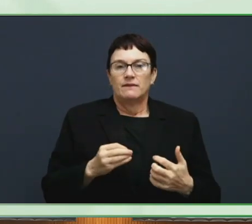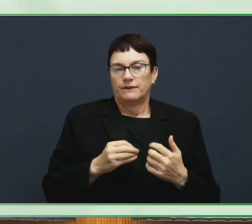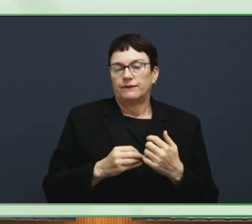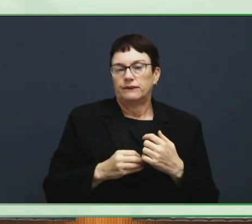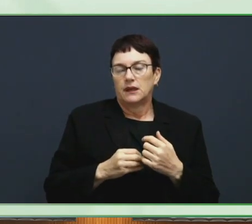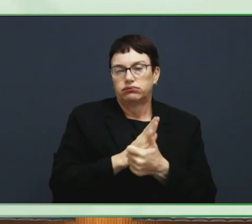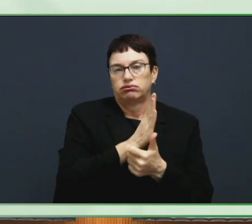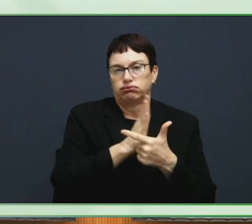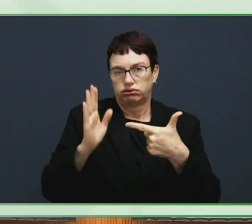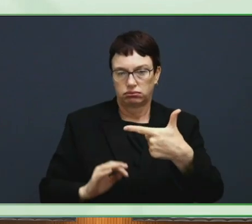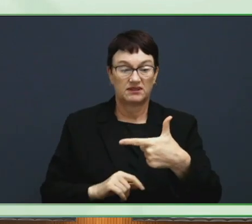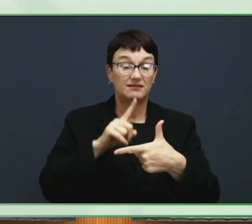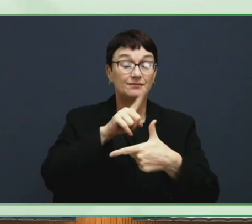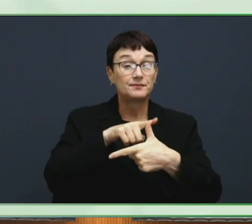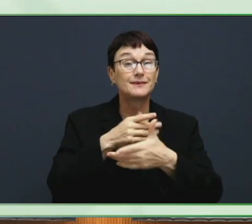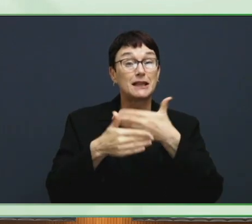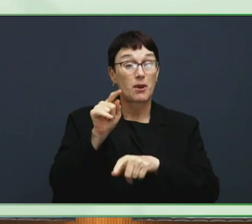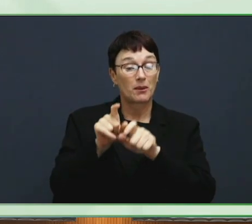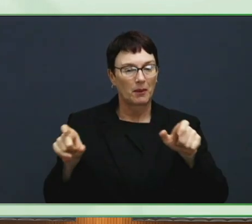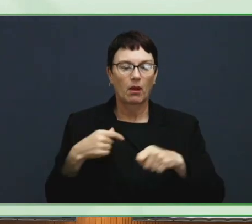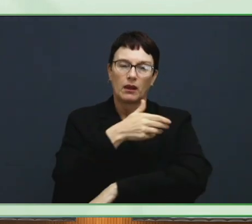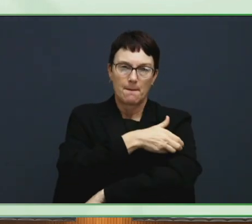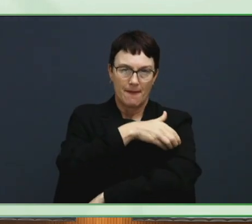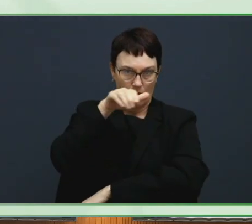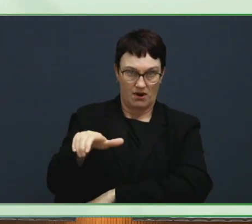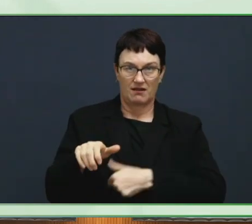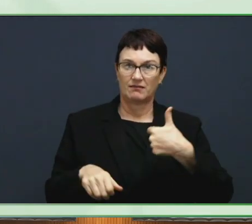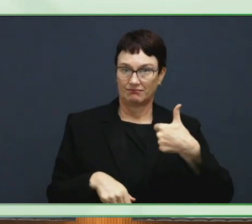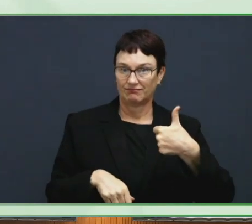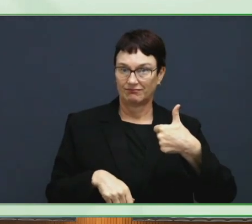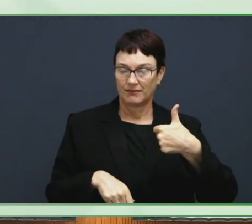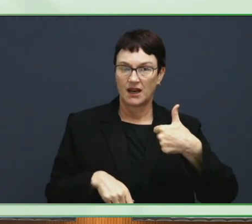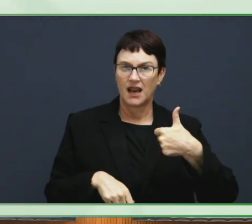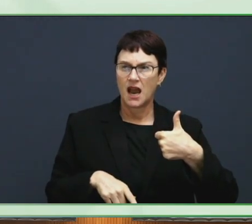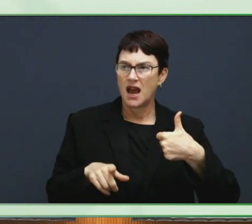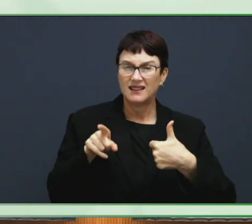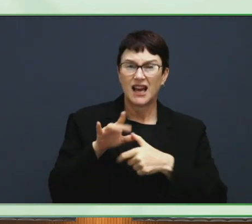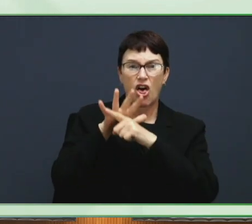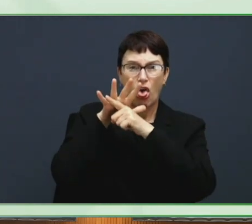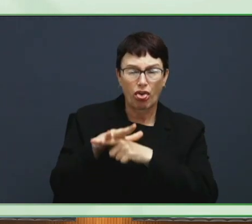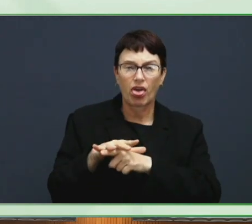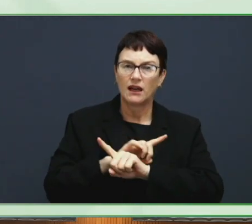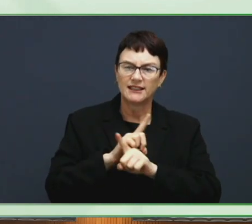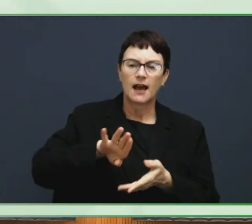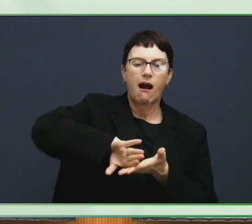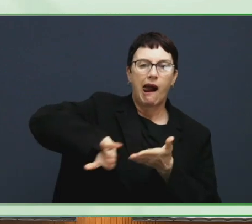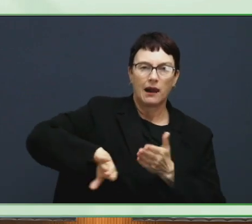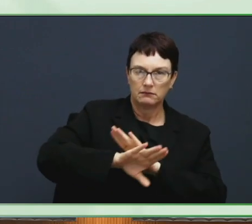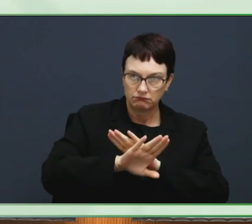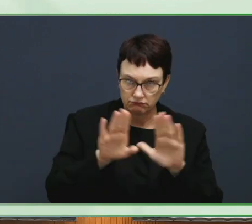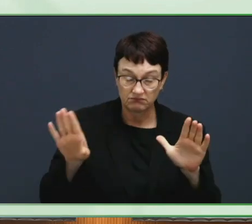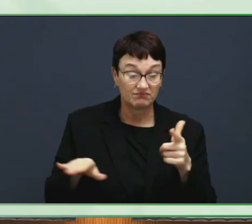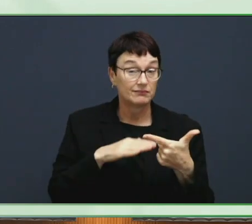persons with disabilities to overcome discrimination and marginalization. And second, influencing policies